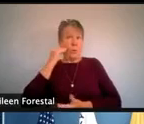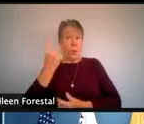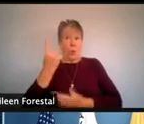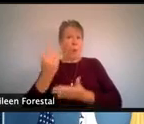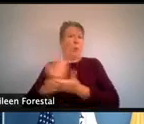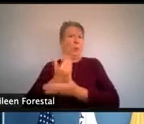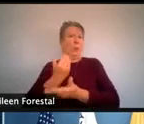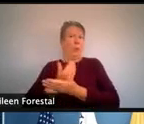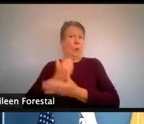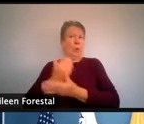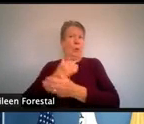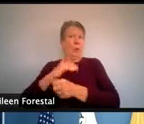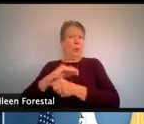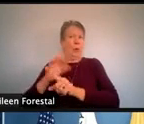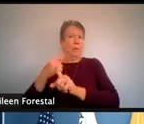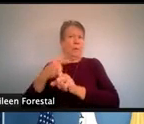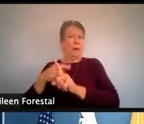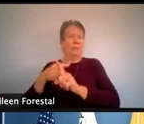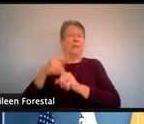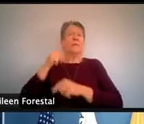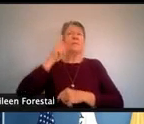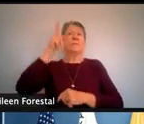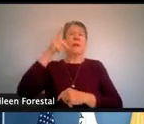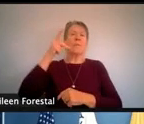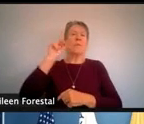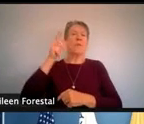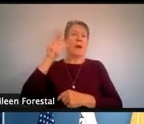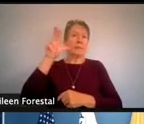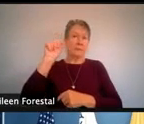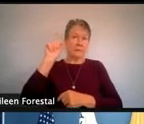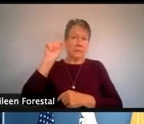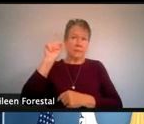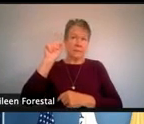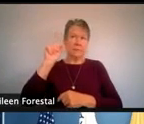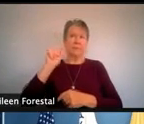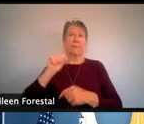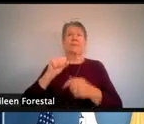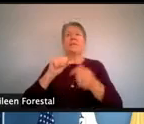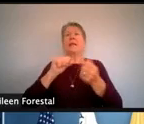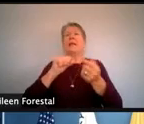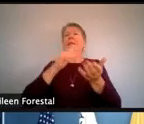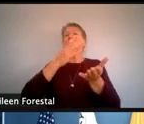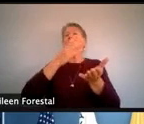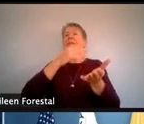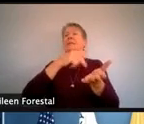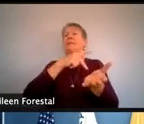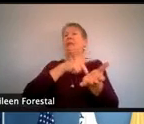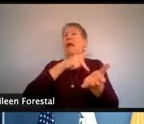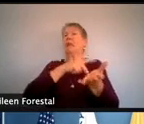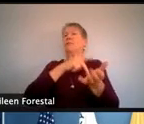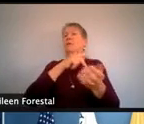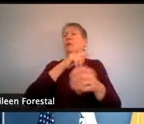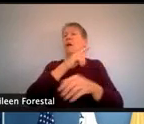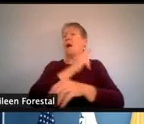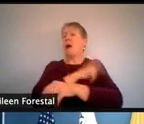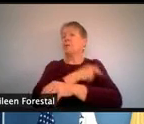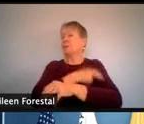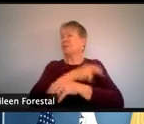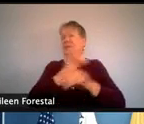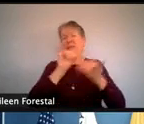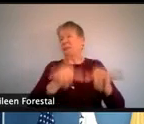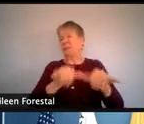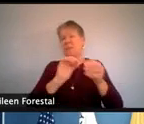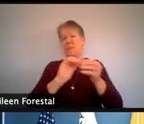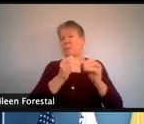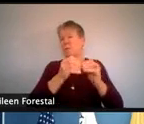facility. At our state psychiatric hospitals, the numbers remain the same. The daily percent positivity as of